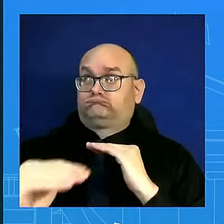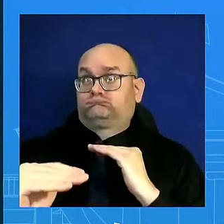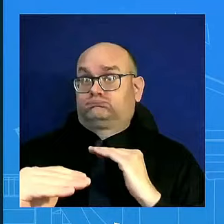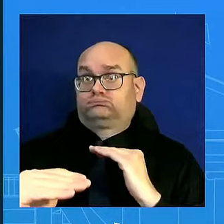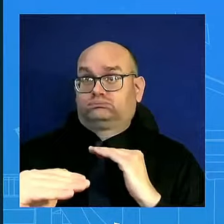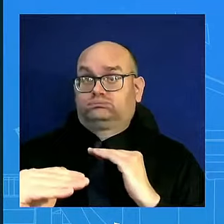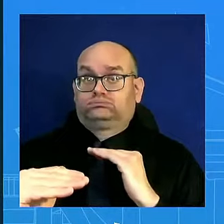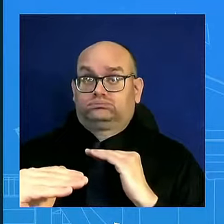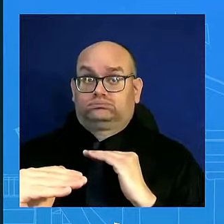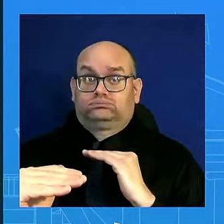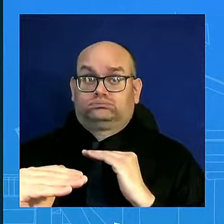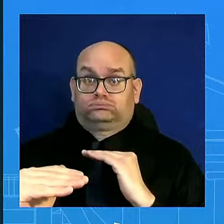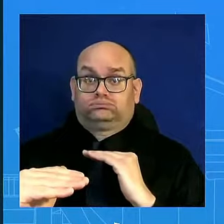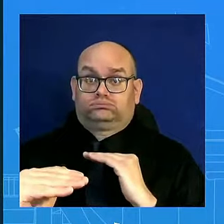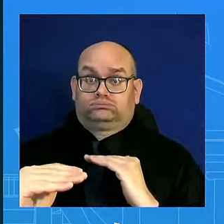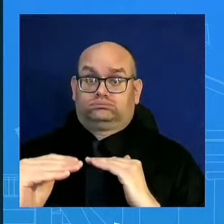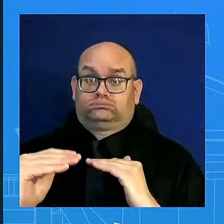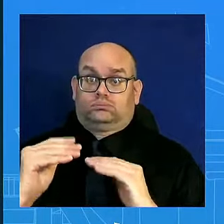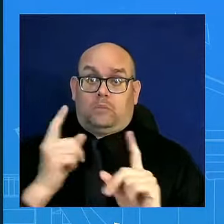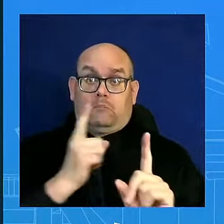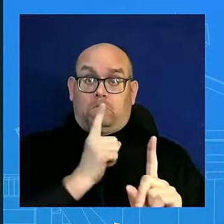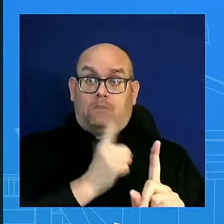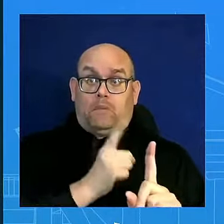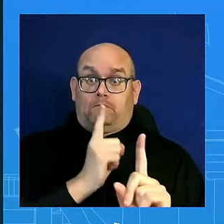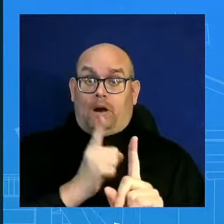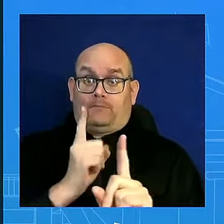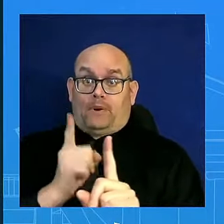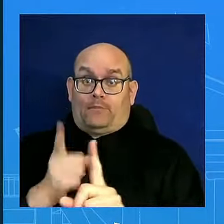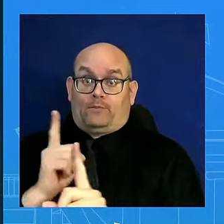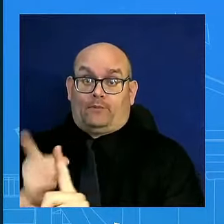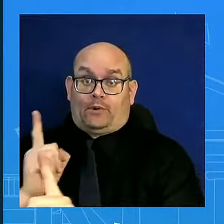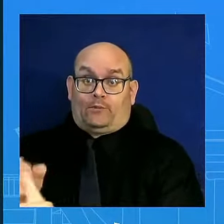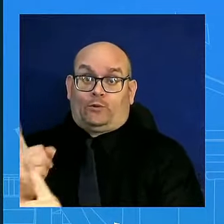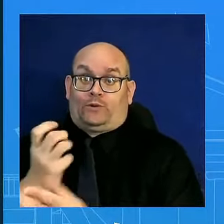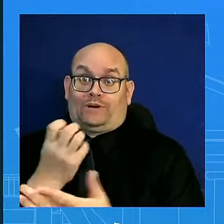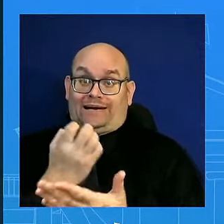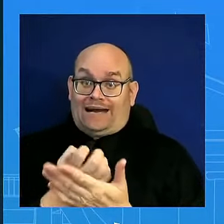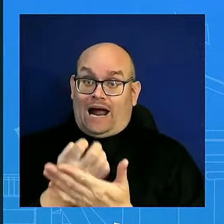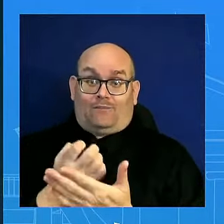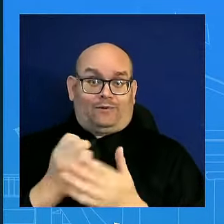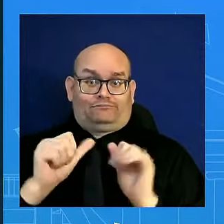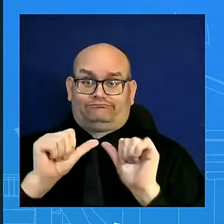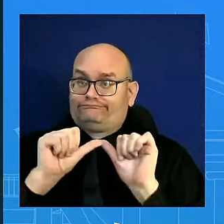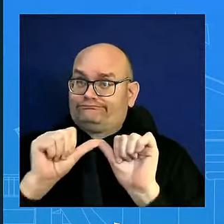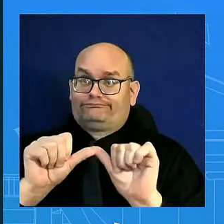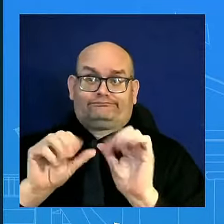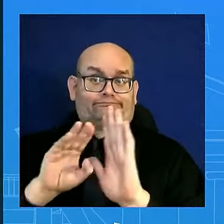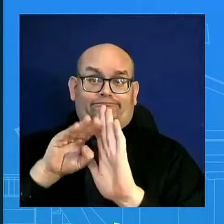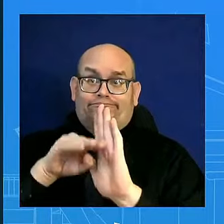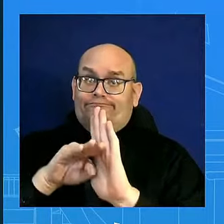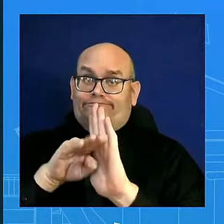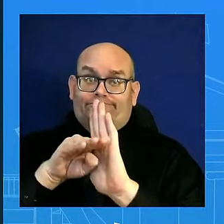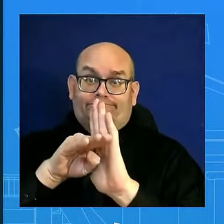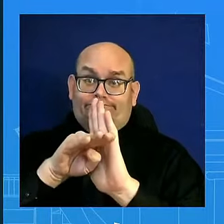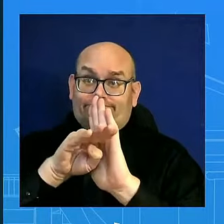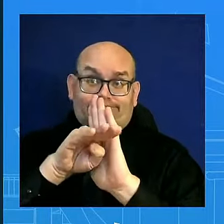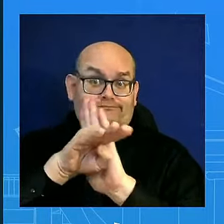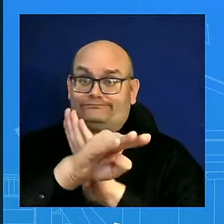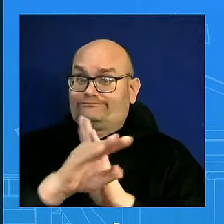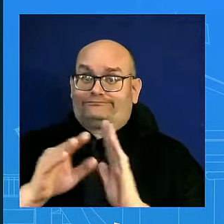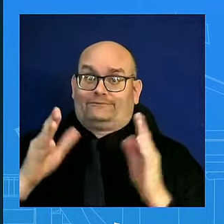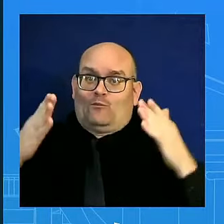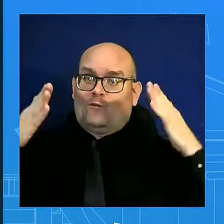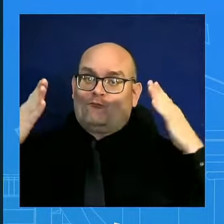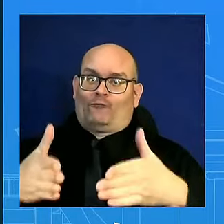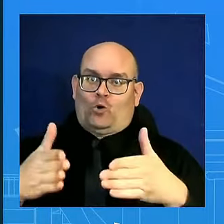out the data points of why we believe this economy continues to be resilient. We are going to focus on what matters to the American people